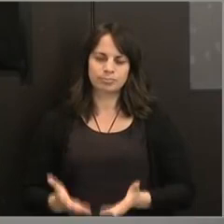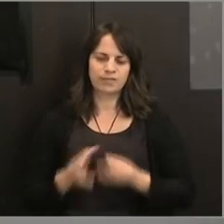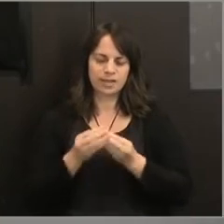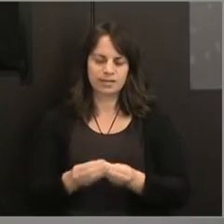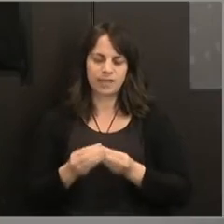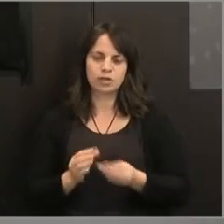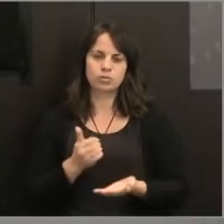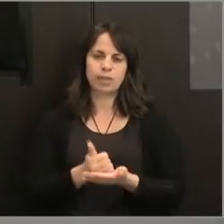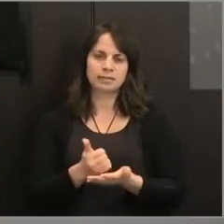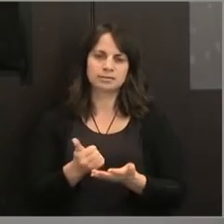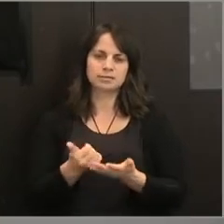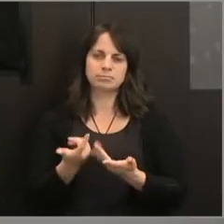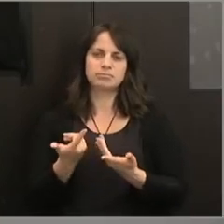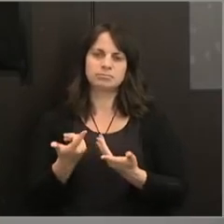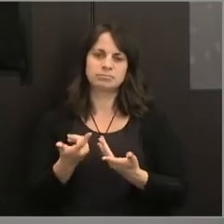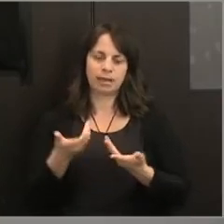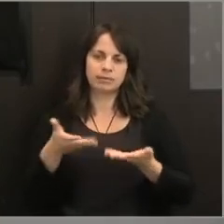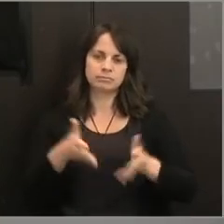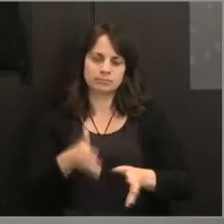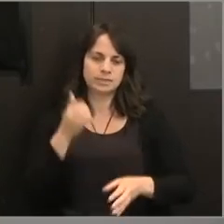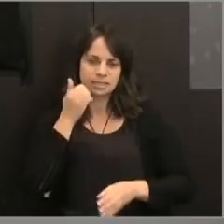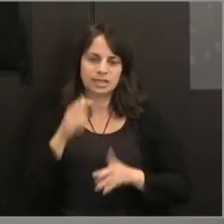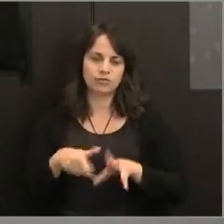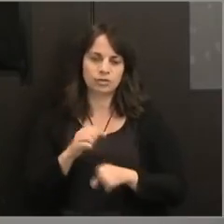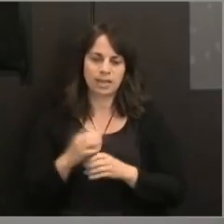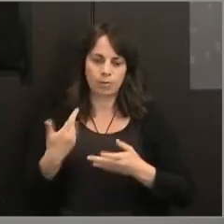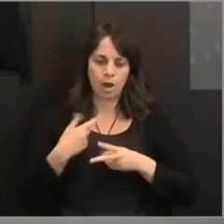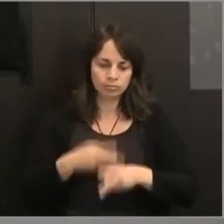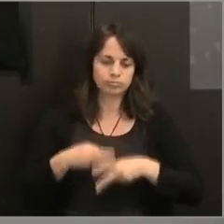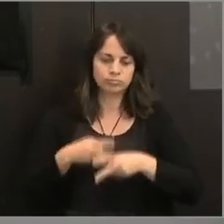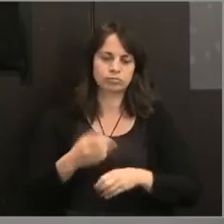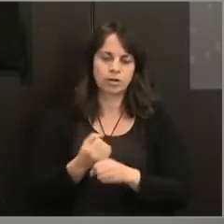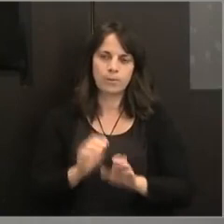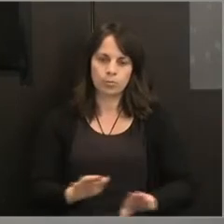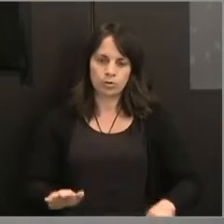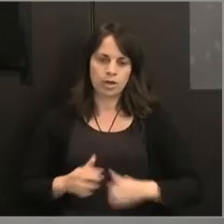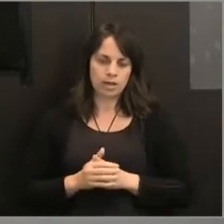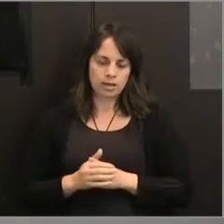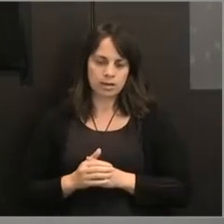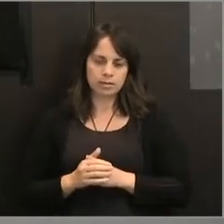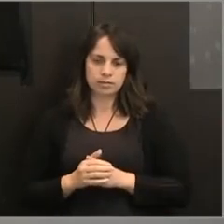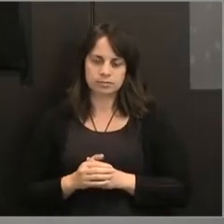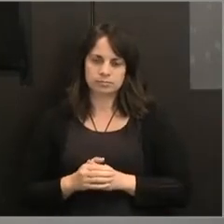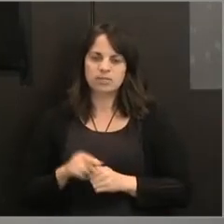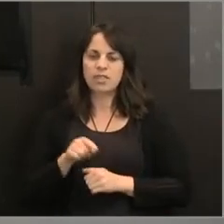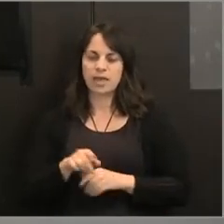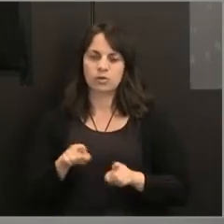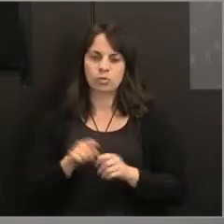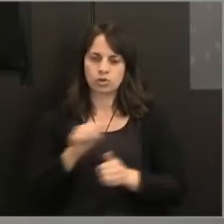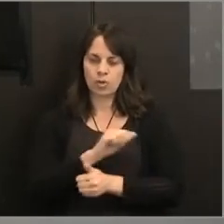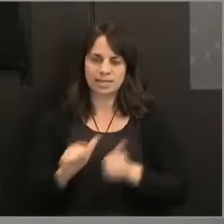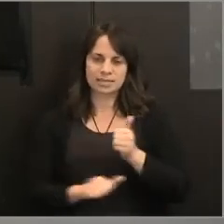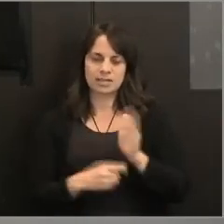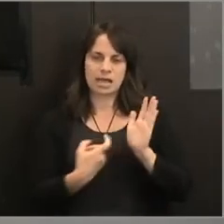within tikanga, for example, such as looking after mokopuna, that would clearly be within the rangatiratanga